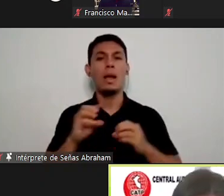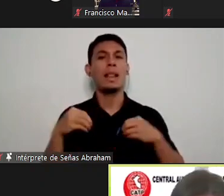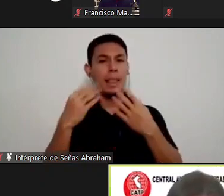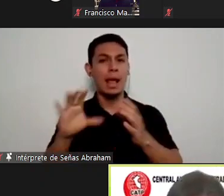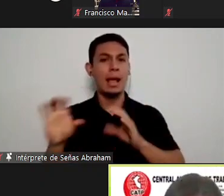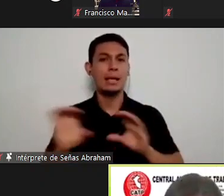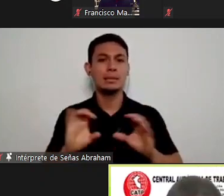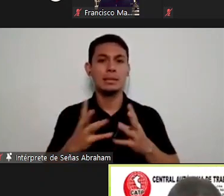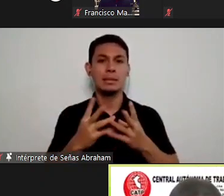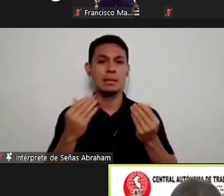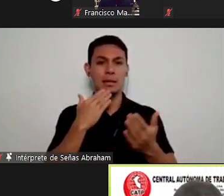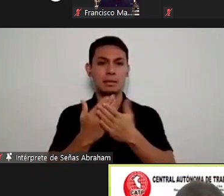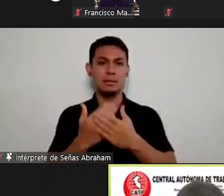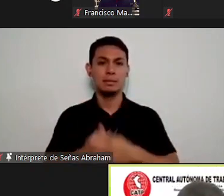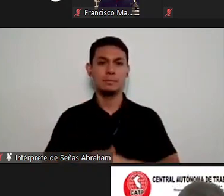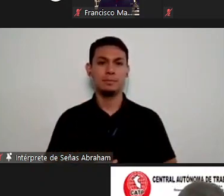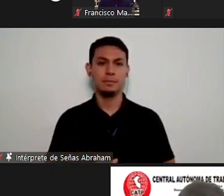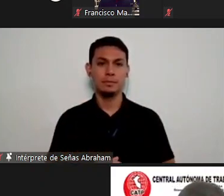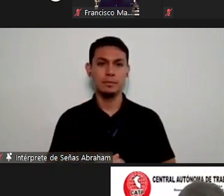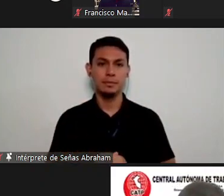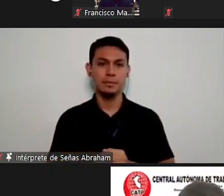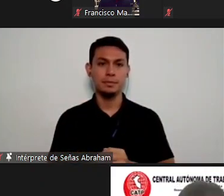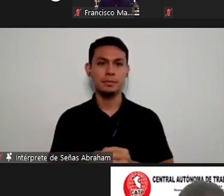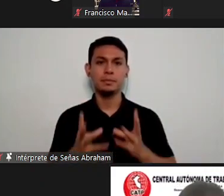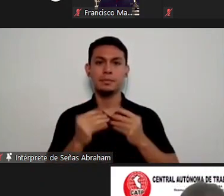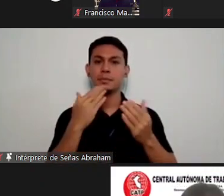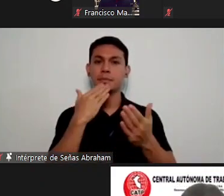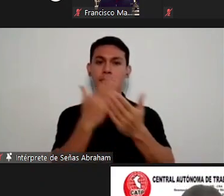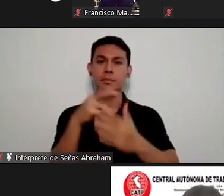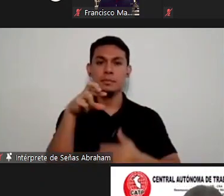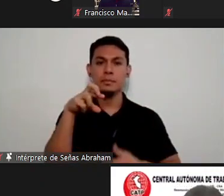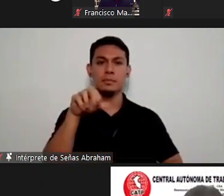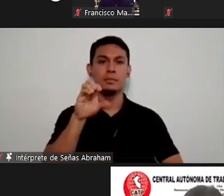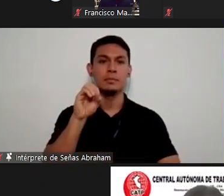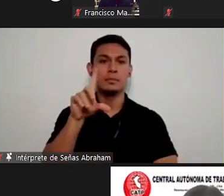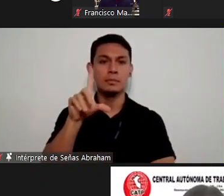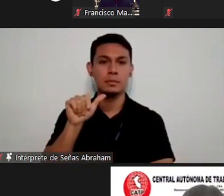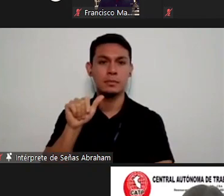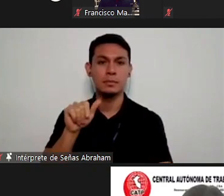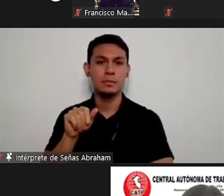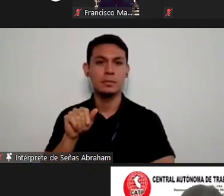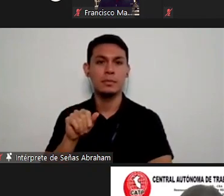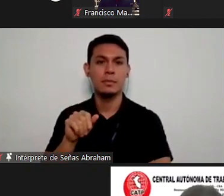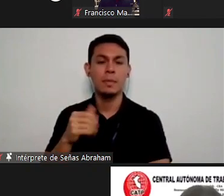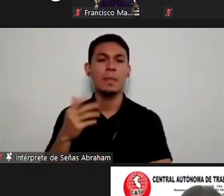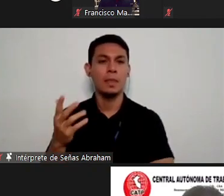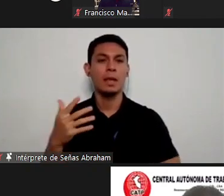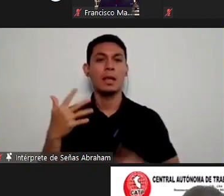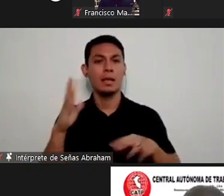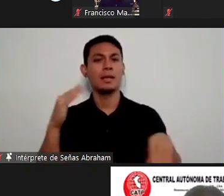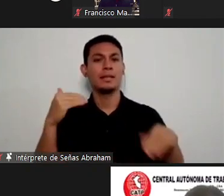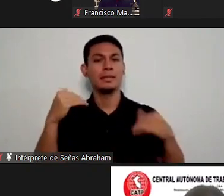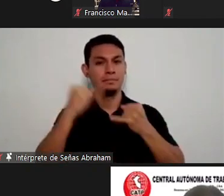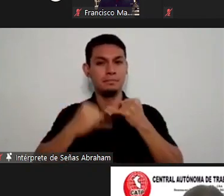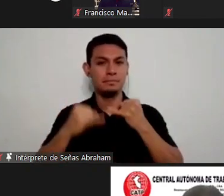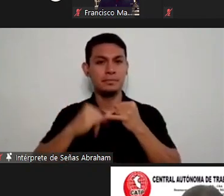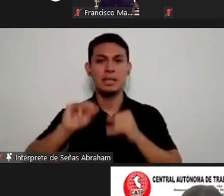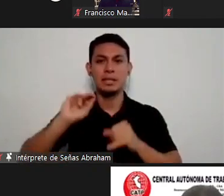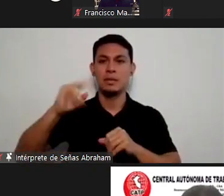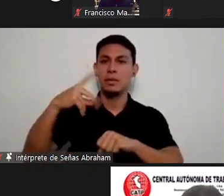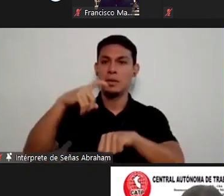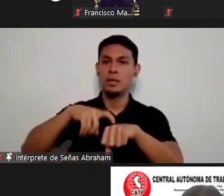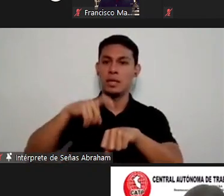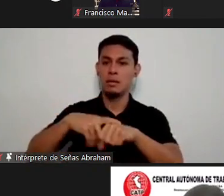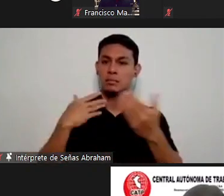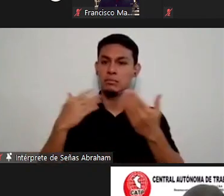working not only to ratify but also to implement these states thank you paula we are now